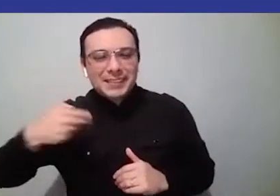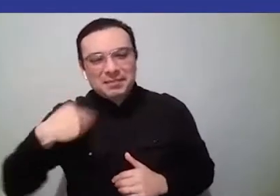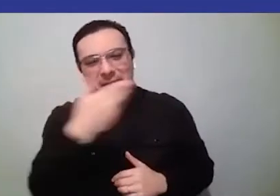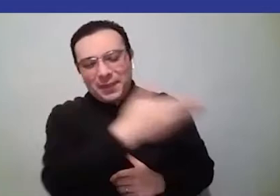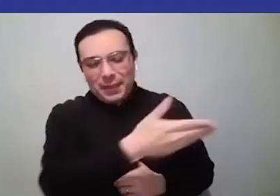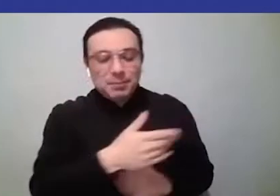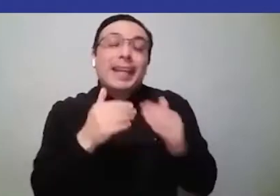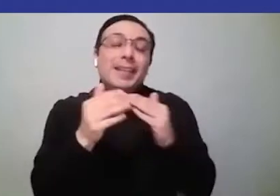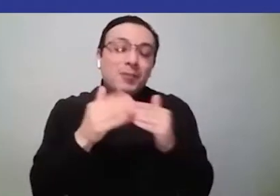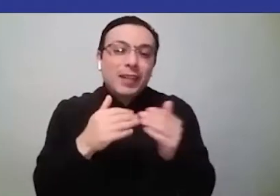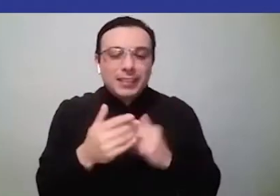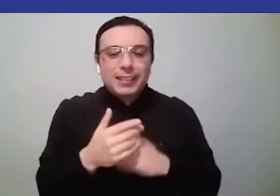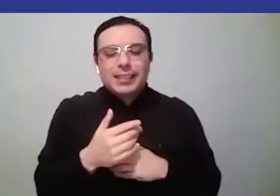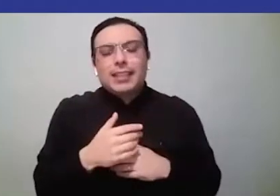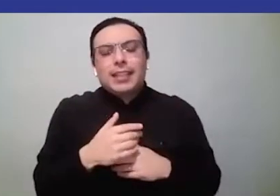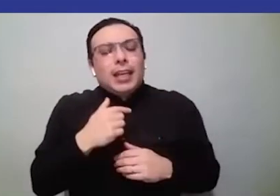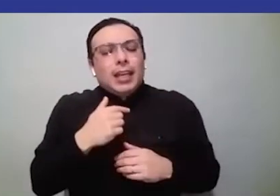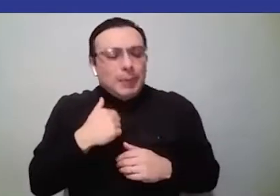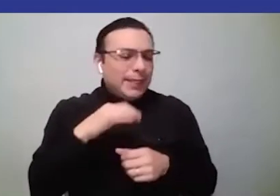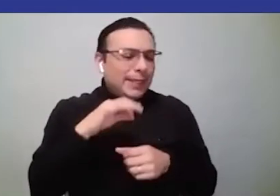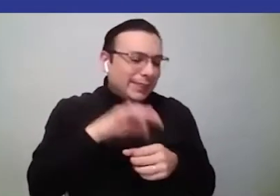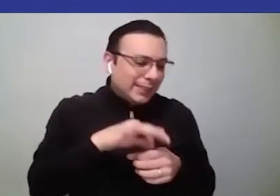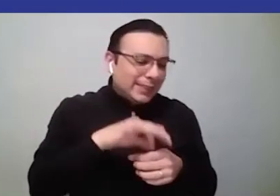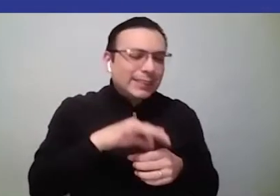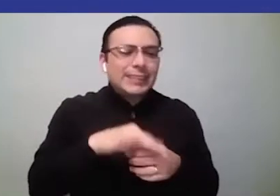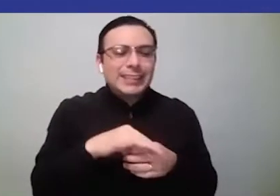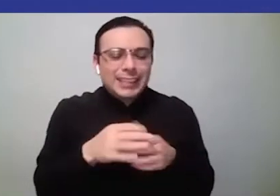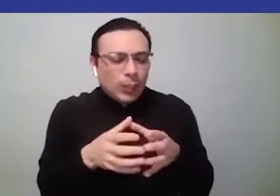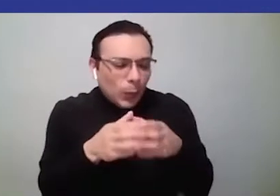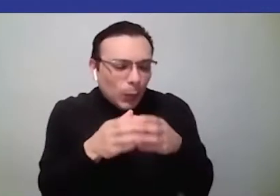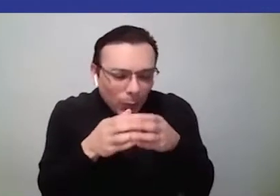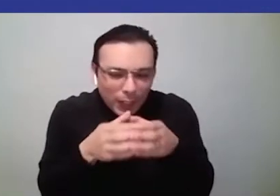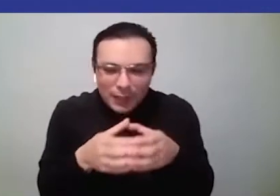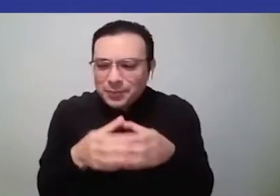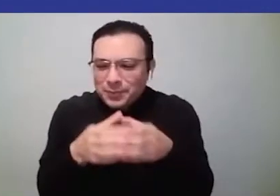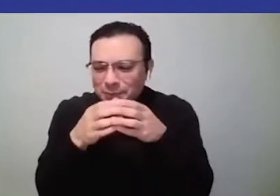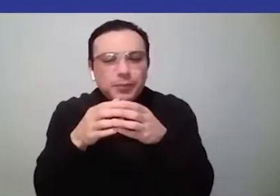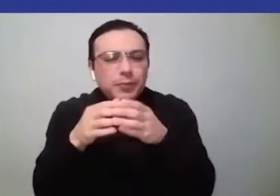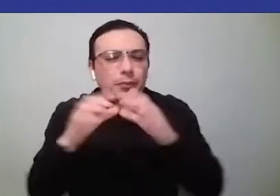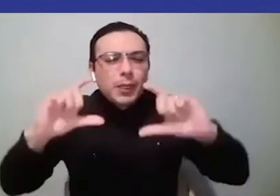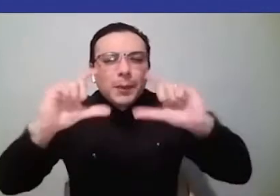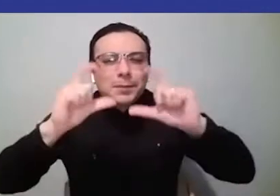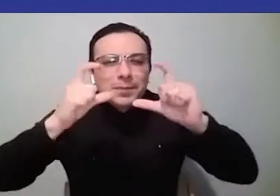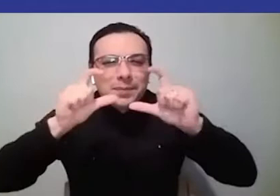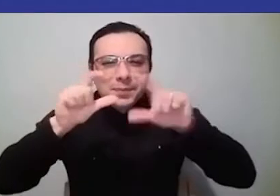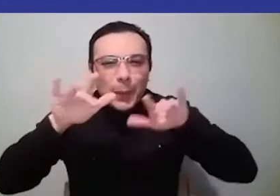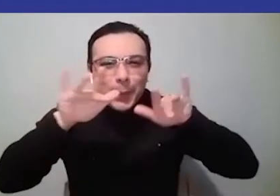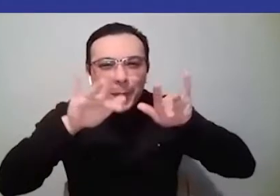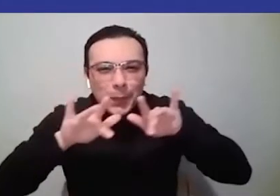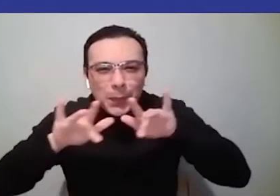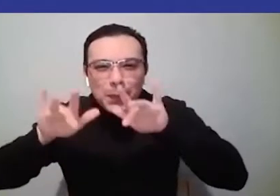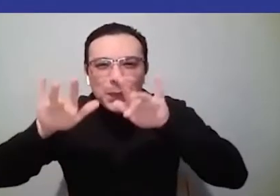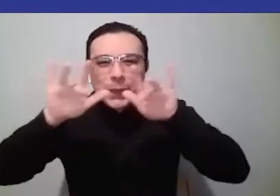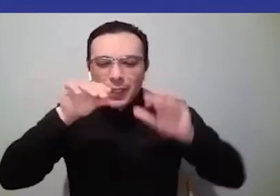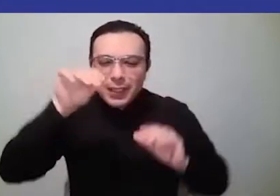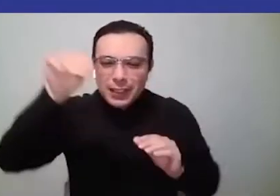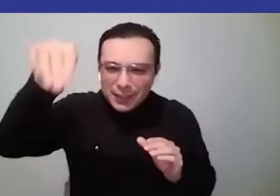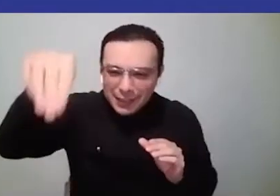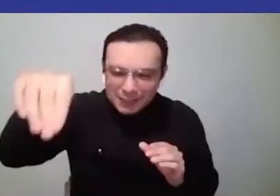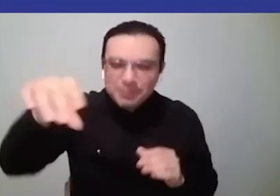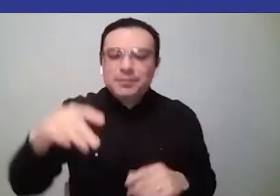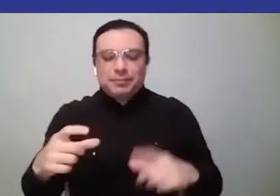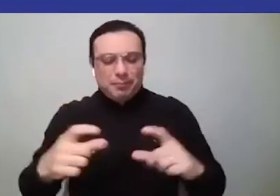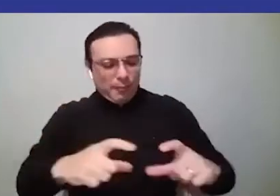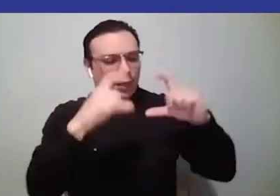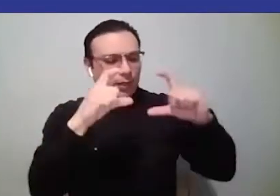mug and I was listening to tapes. And some of these tapes are labeled in very illegible handwritings because